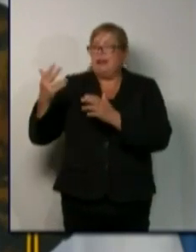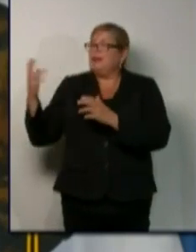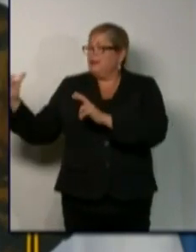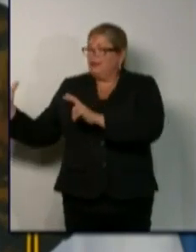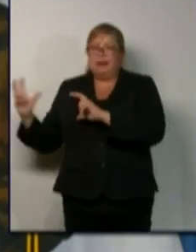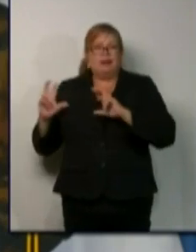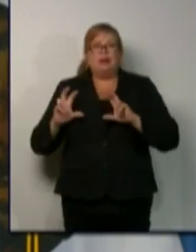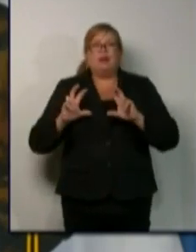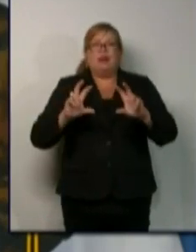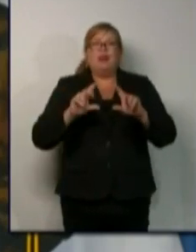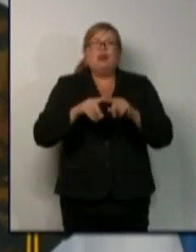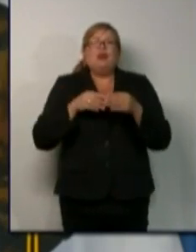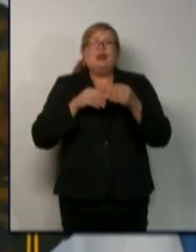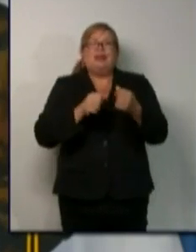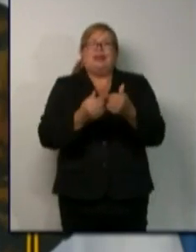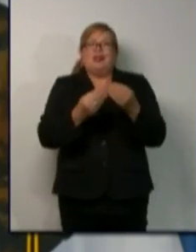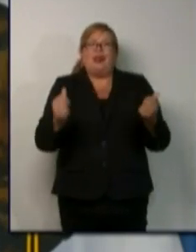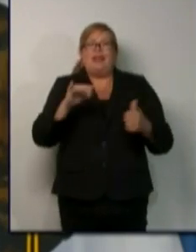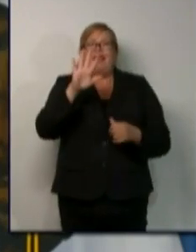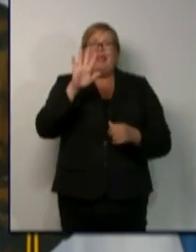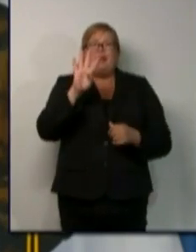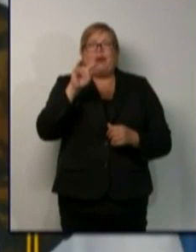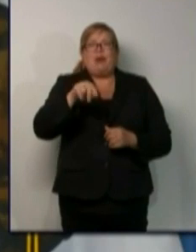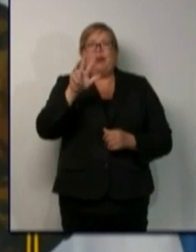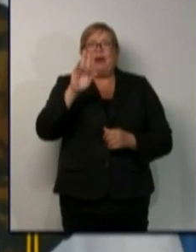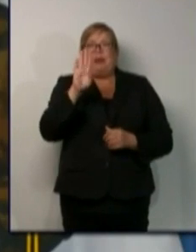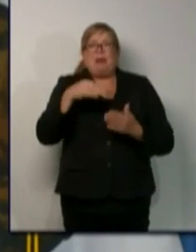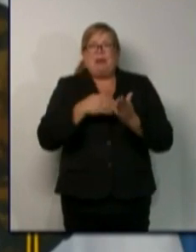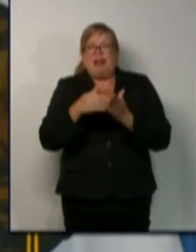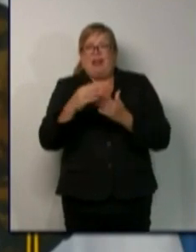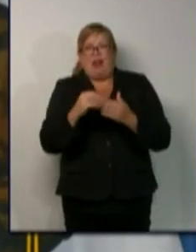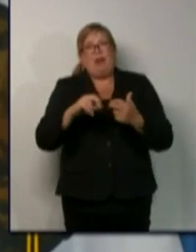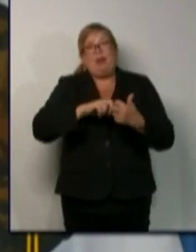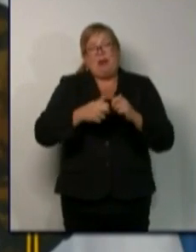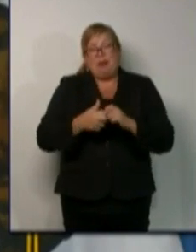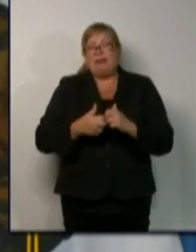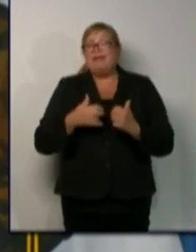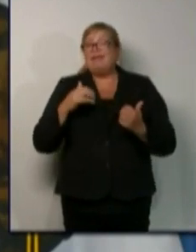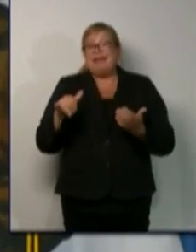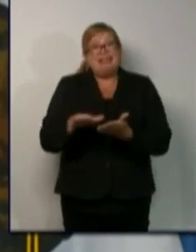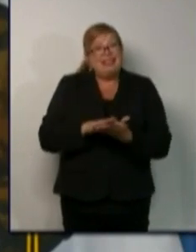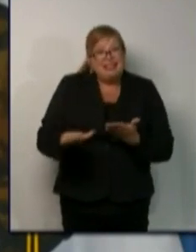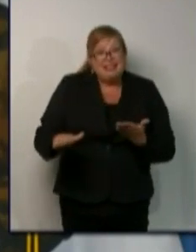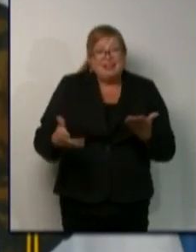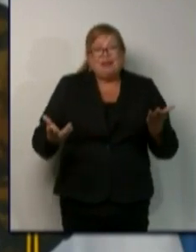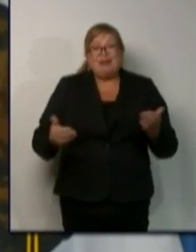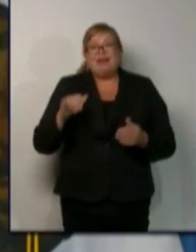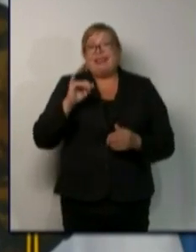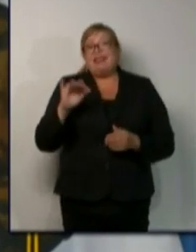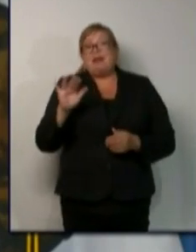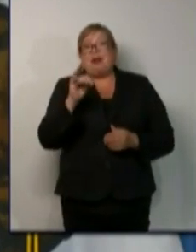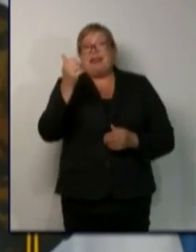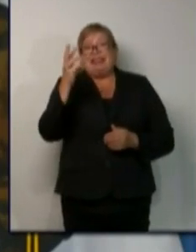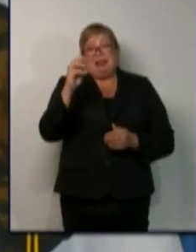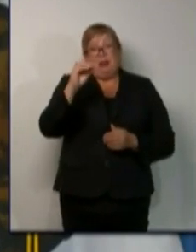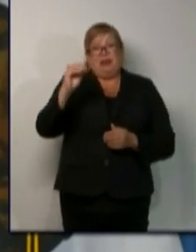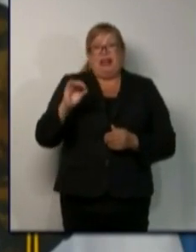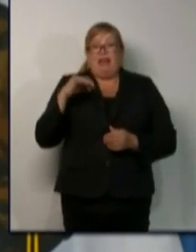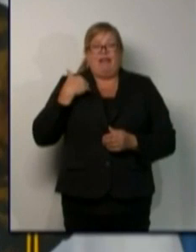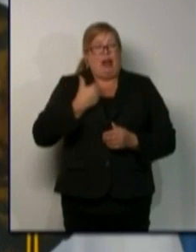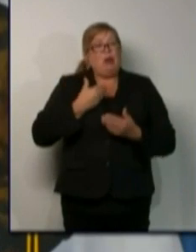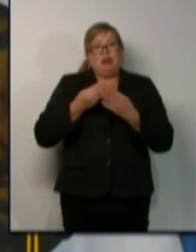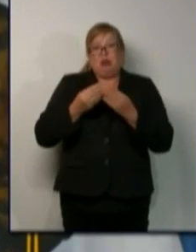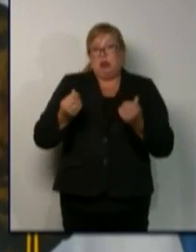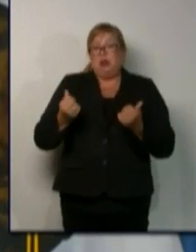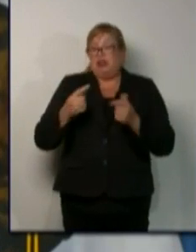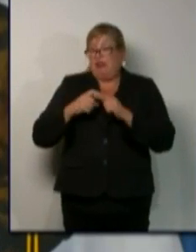solving a $54.3 billion problem. That's nice. That's roughly 16% or so of the